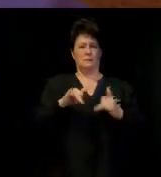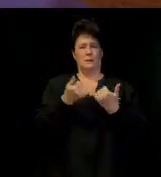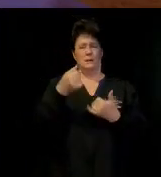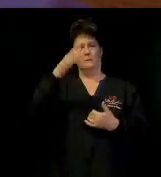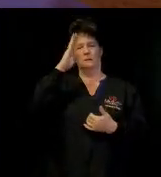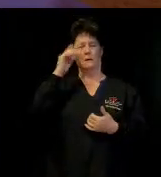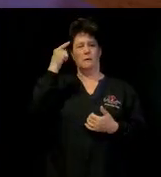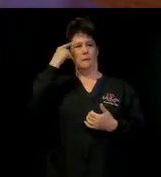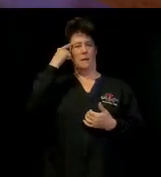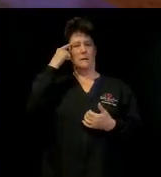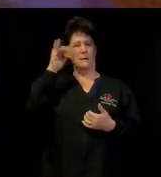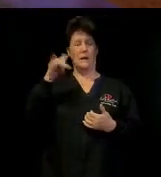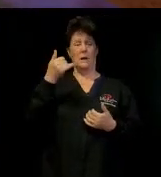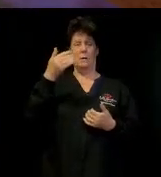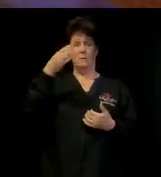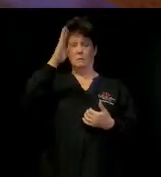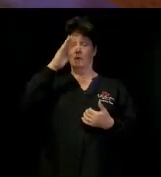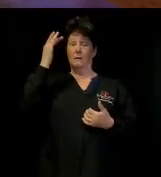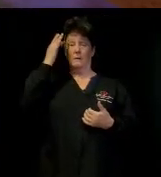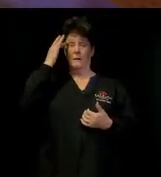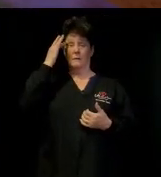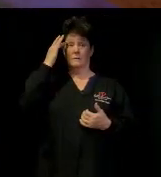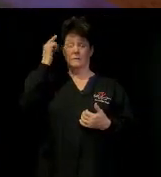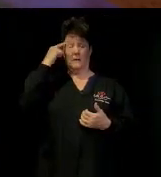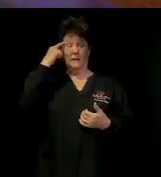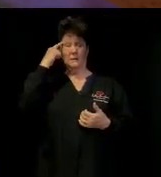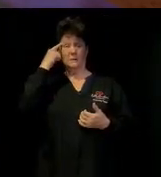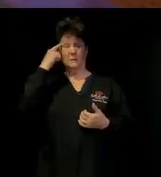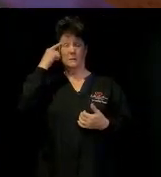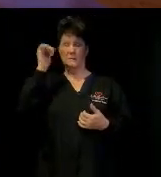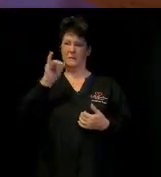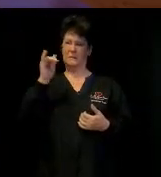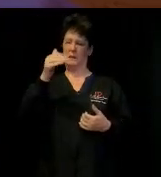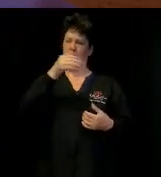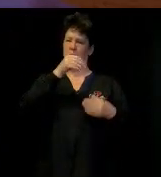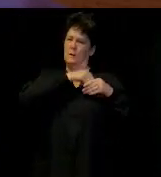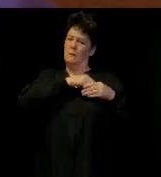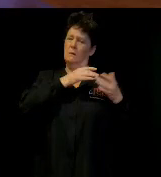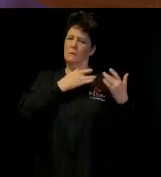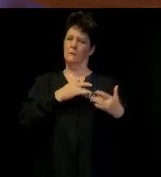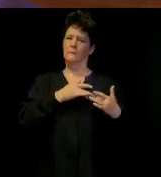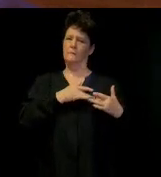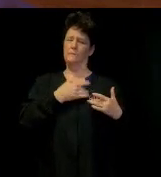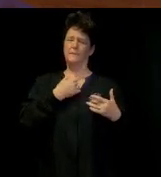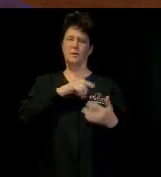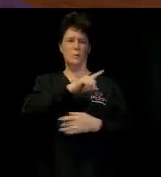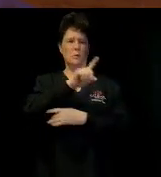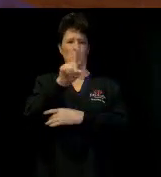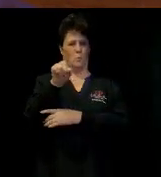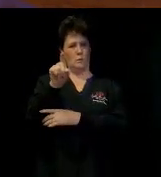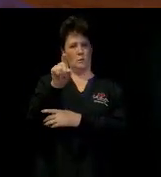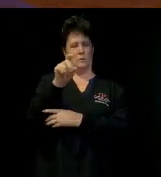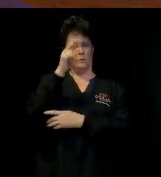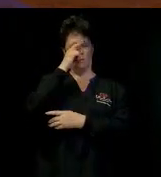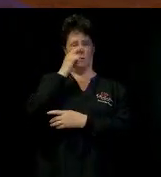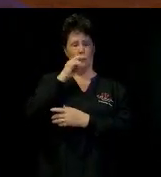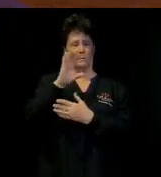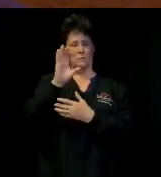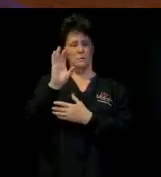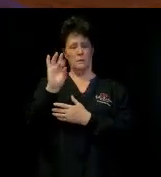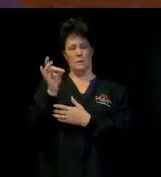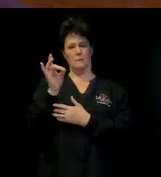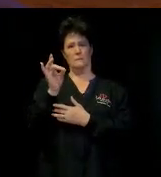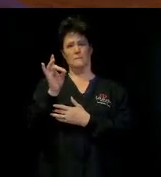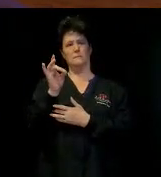God thinks is what's in His heart. So the question tonight is Romans 8. We'll come back to